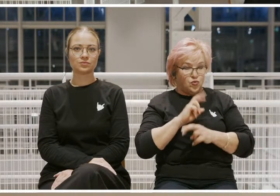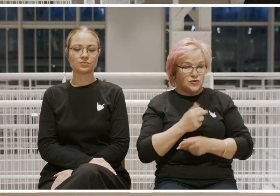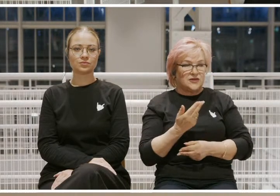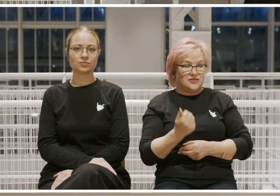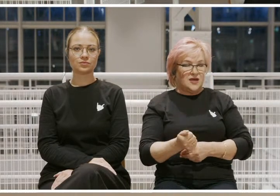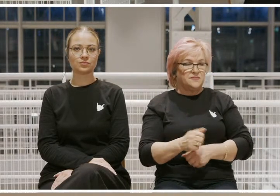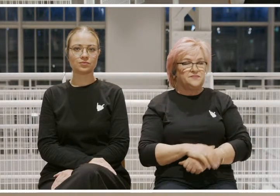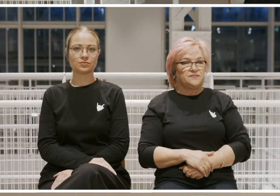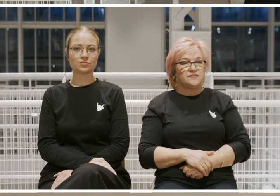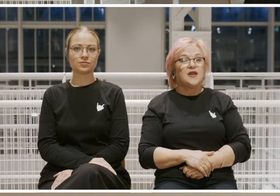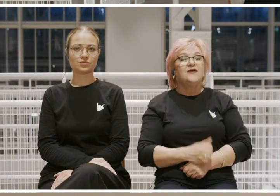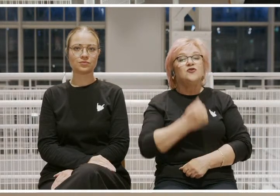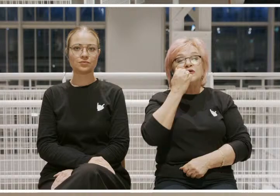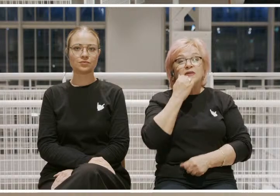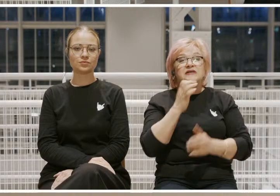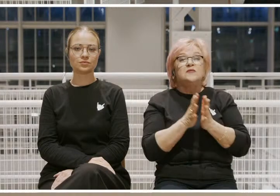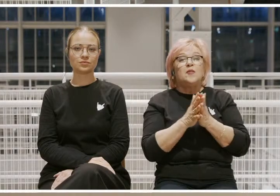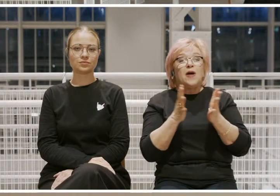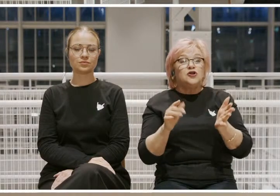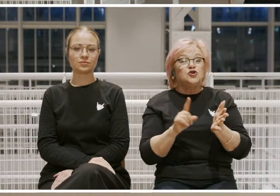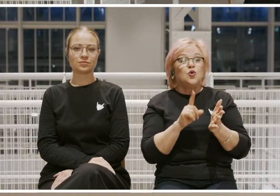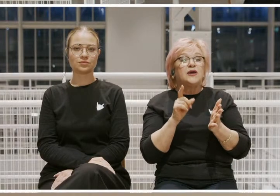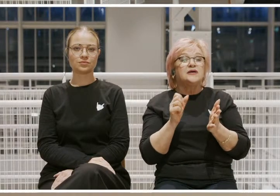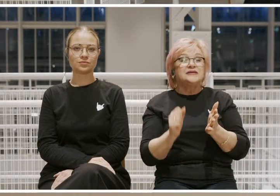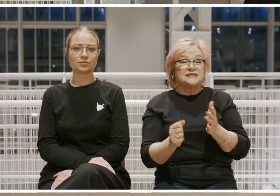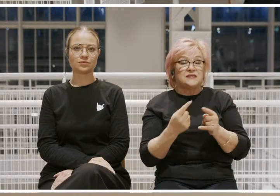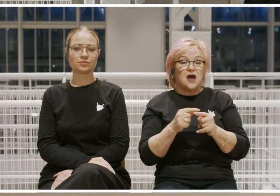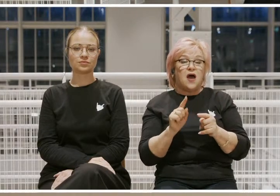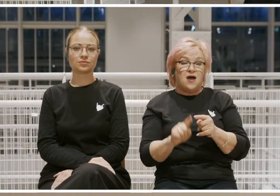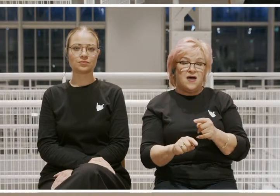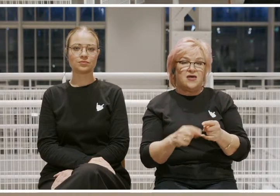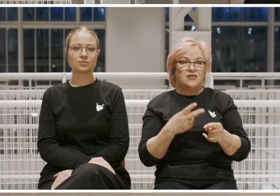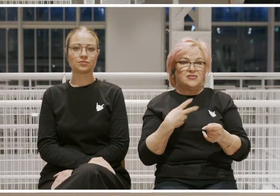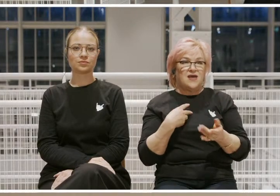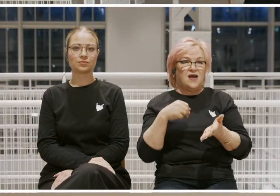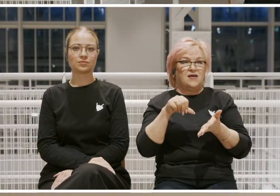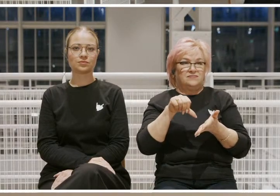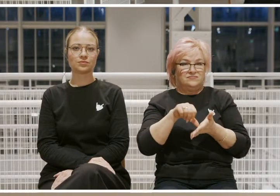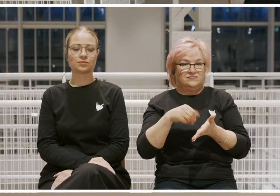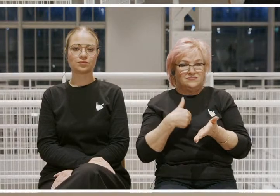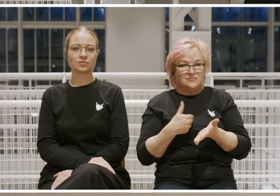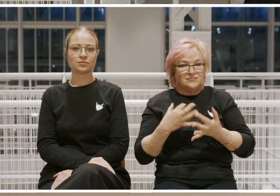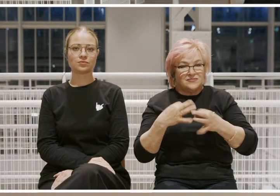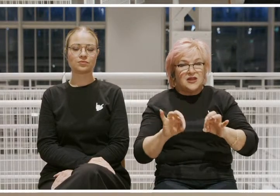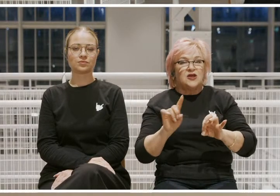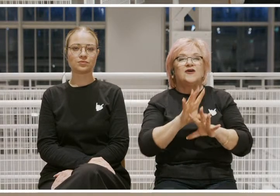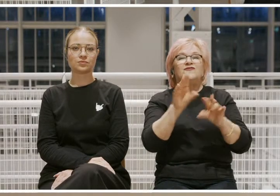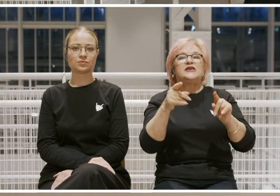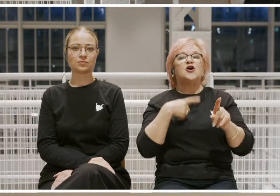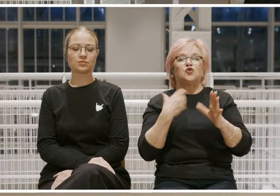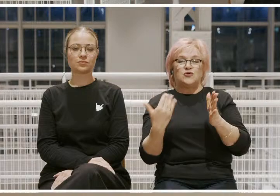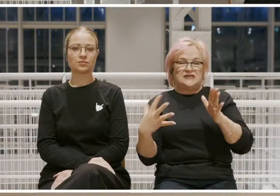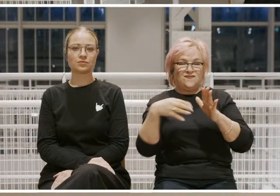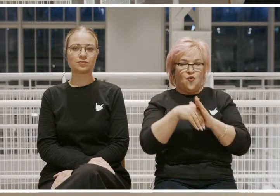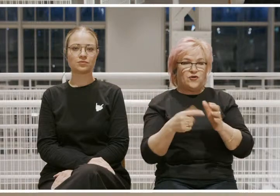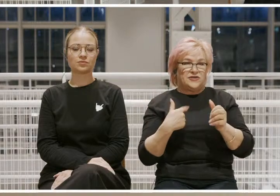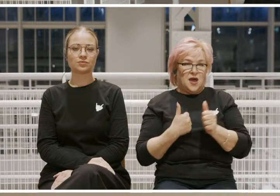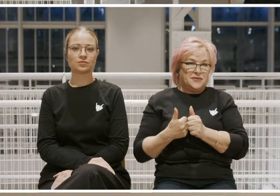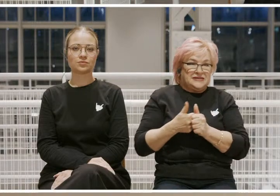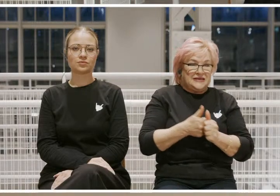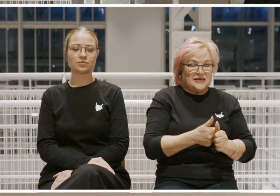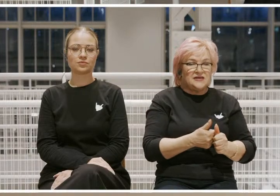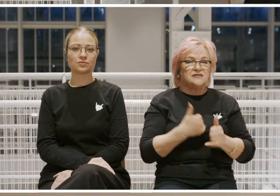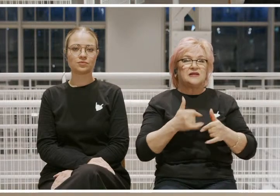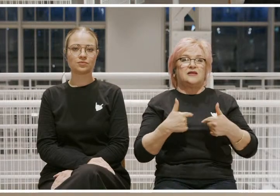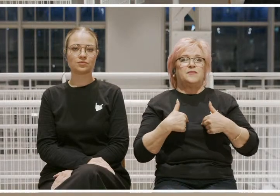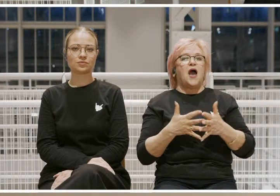Thank you for the introduction. Yeah. And thank you for coming here. It's a great pleasure to be here today in